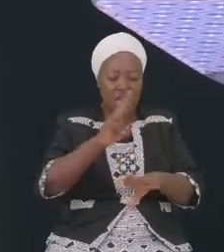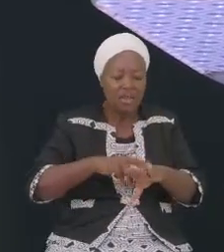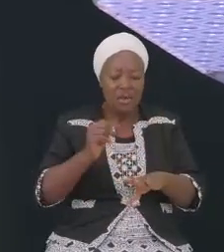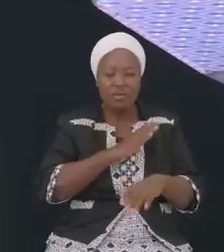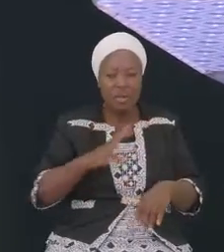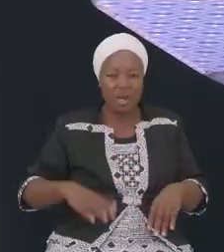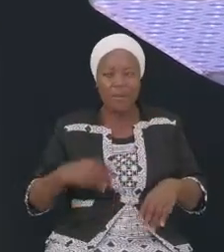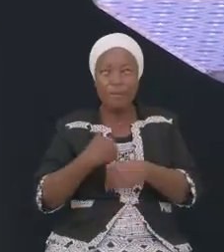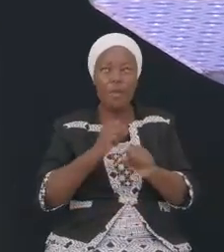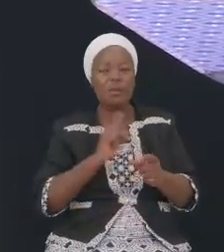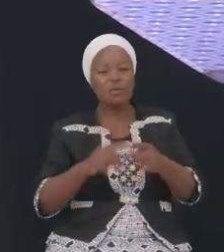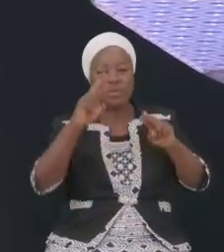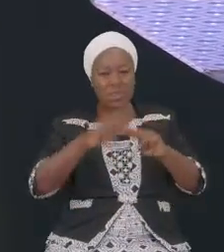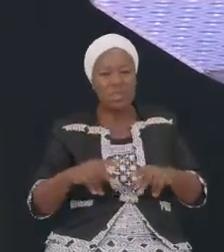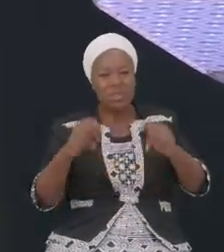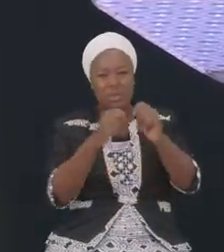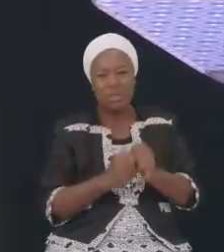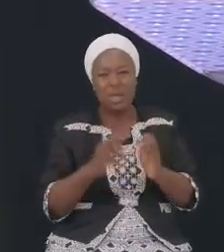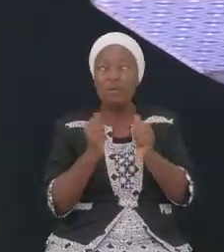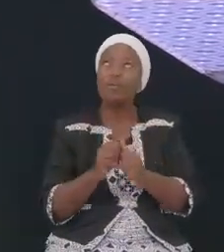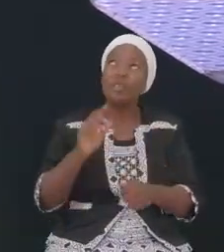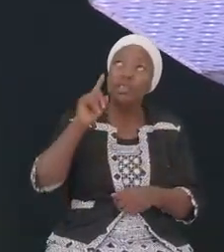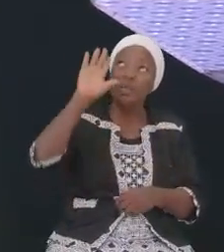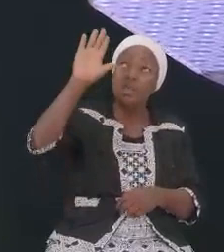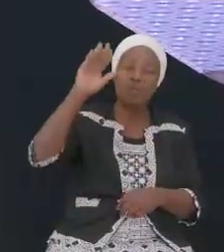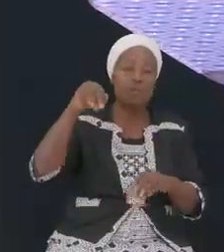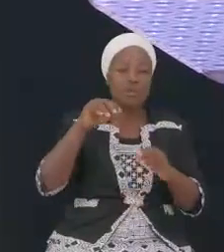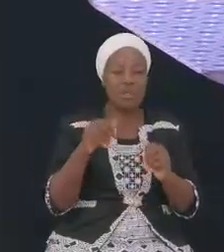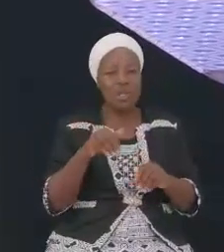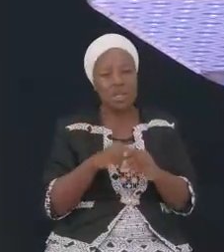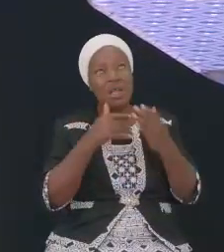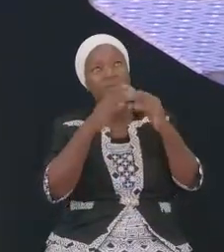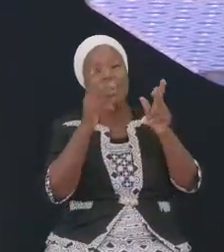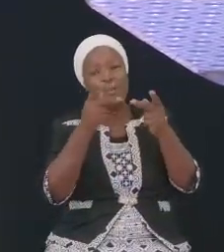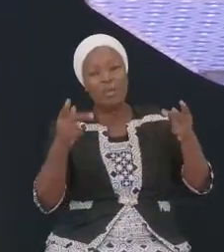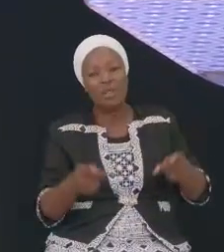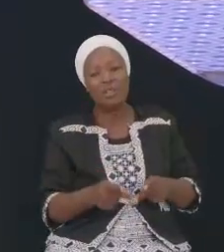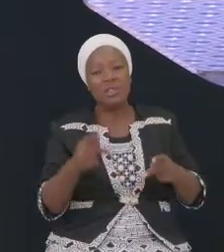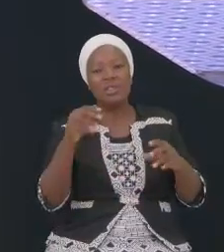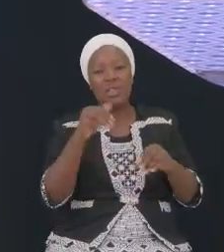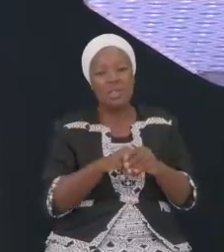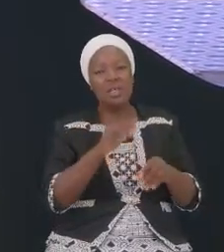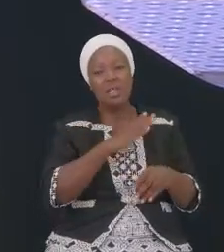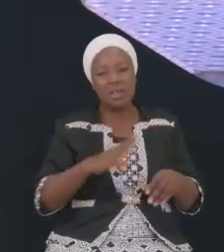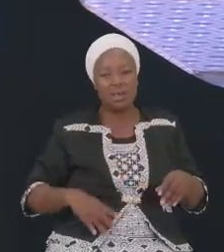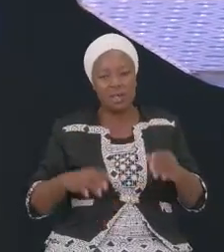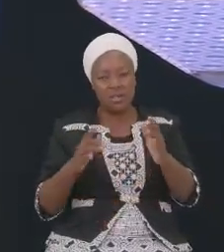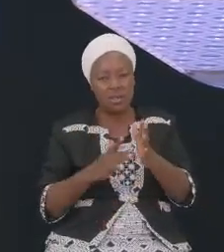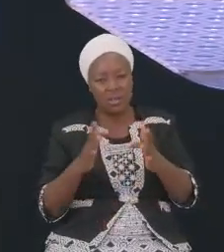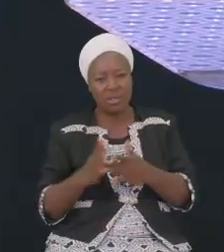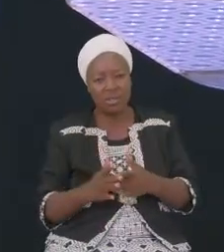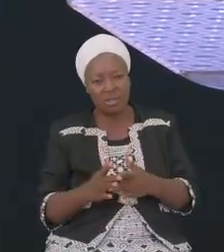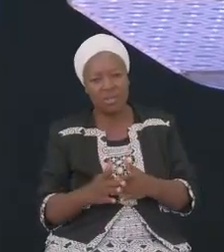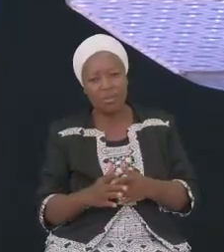to sit together with him in heavenly places in Christ Jesus. 1